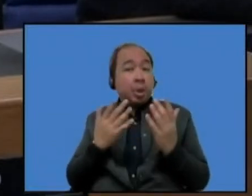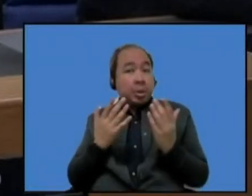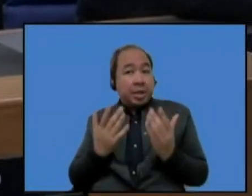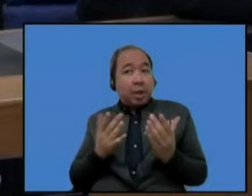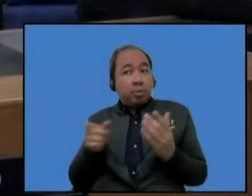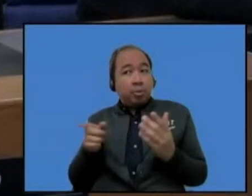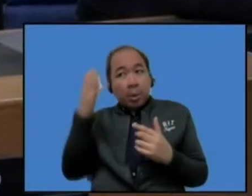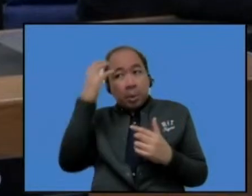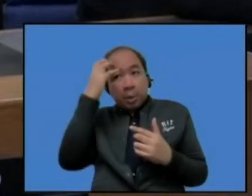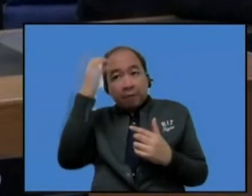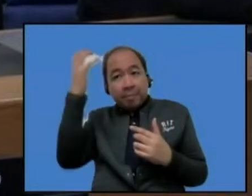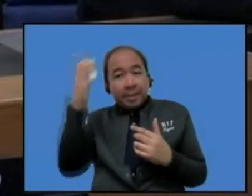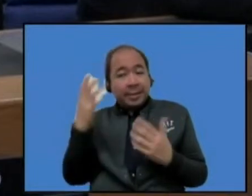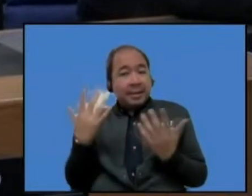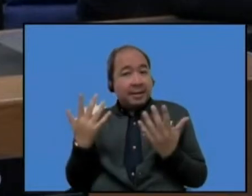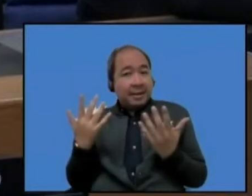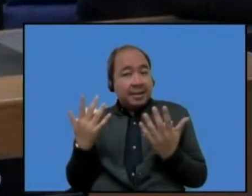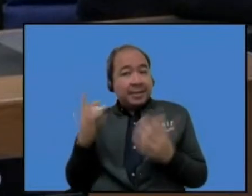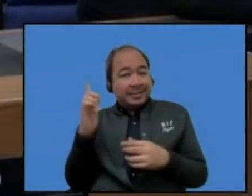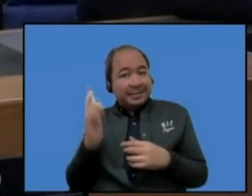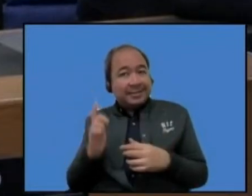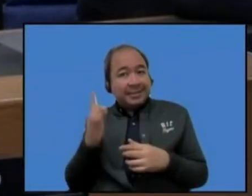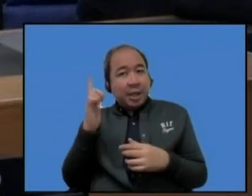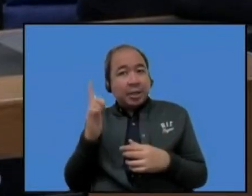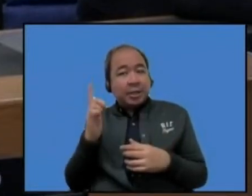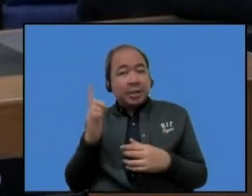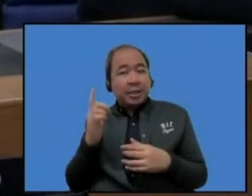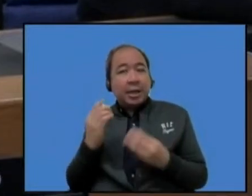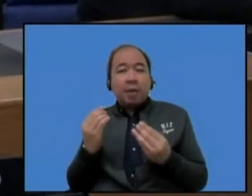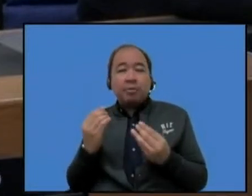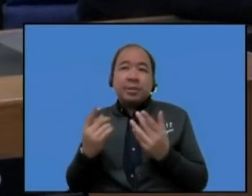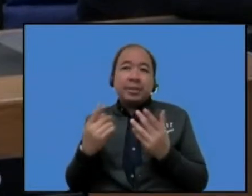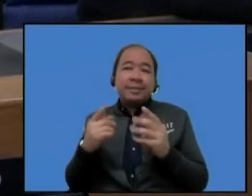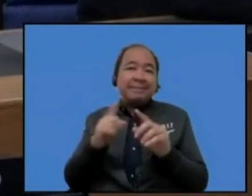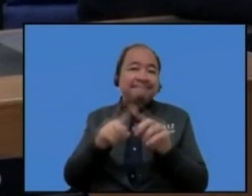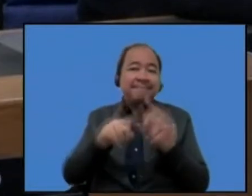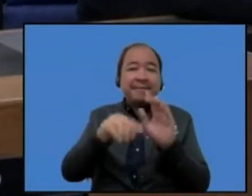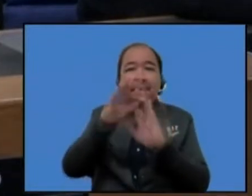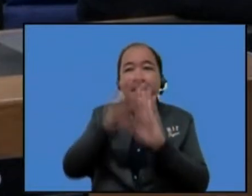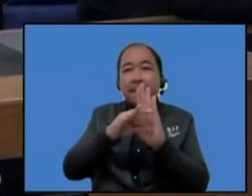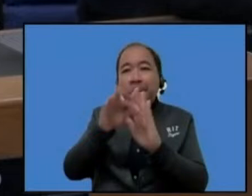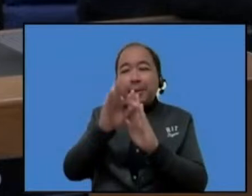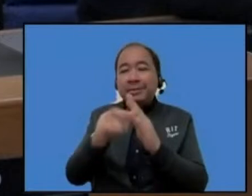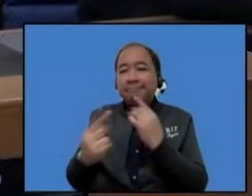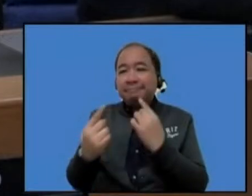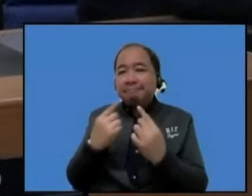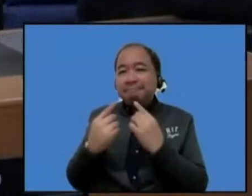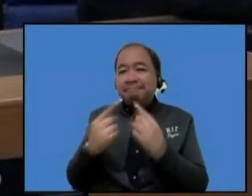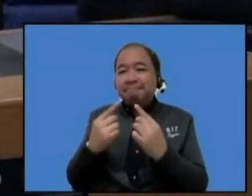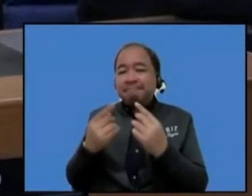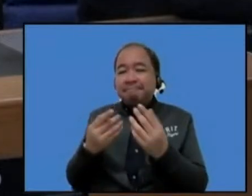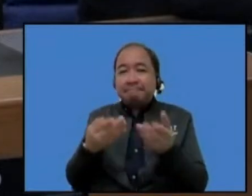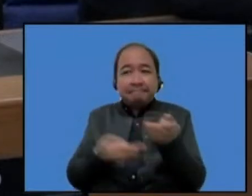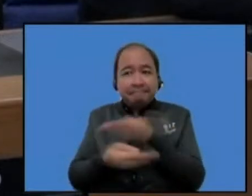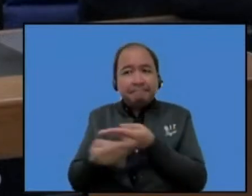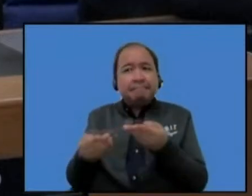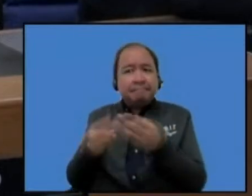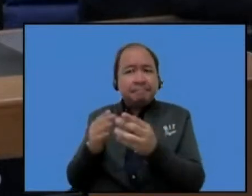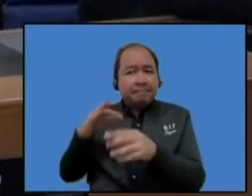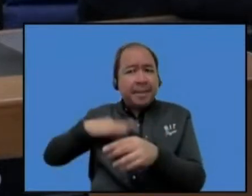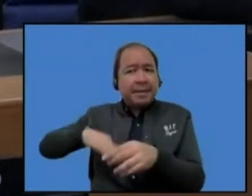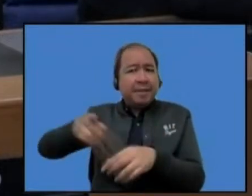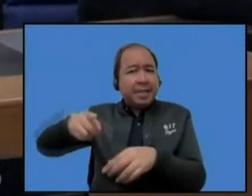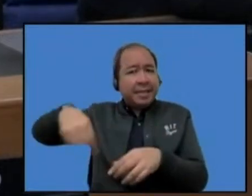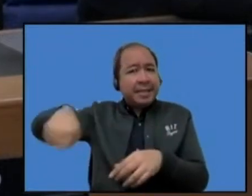government has initiated formulation of a diaspora policy. We have also simplified and have